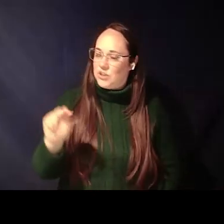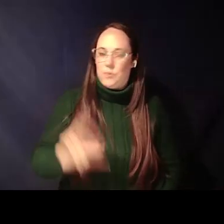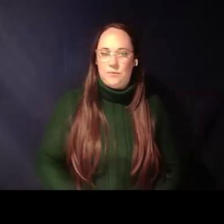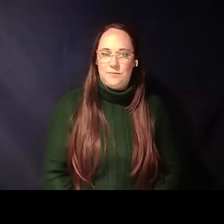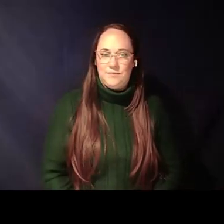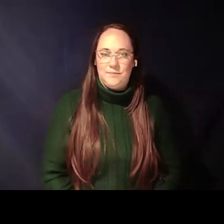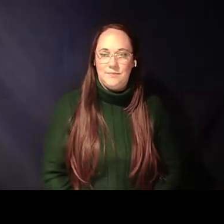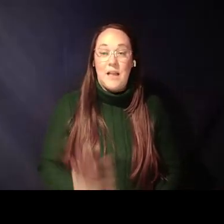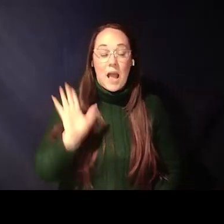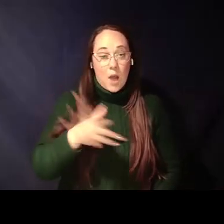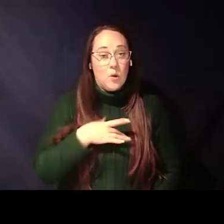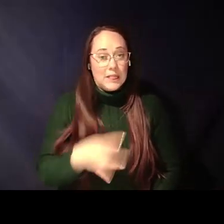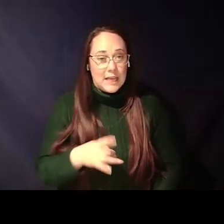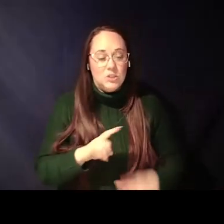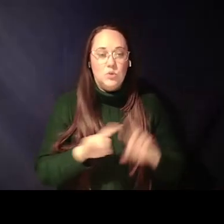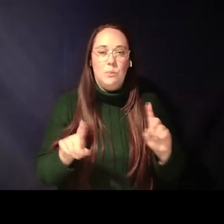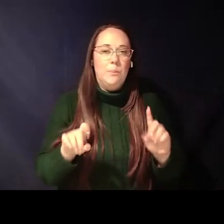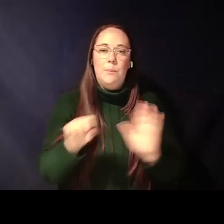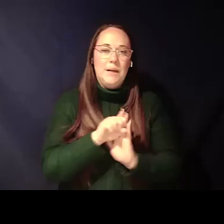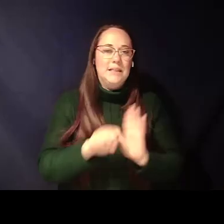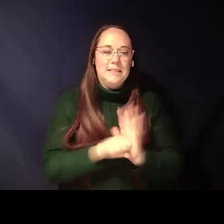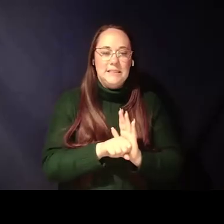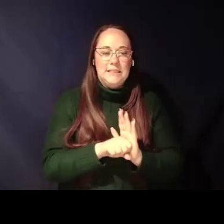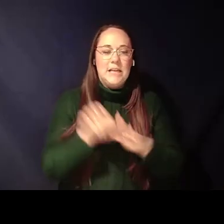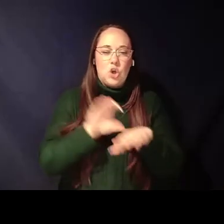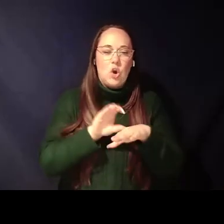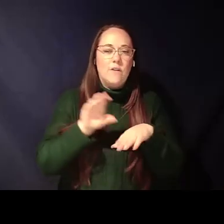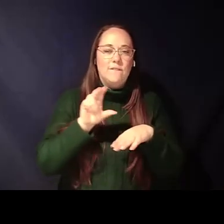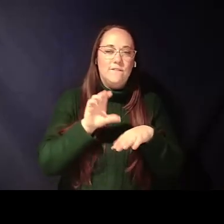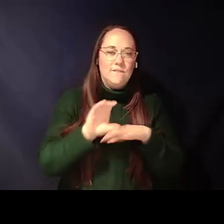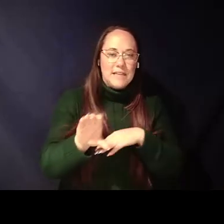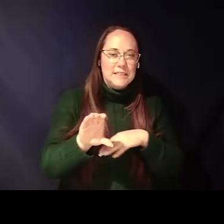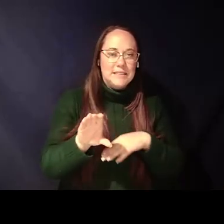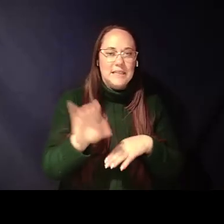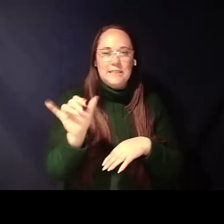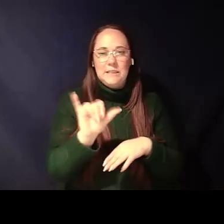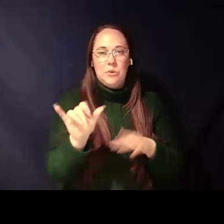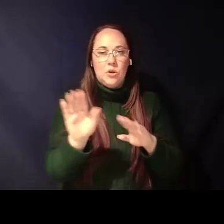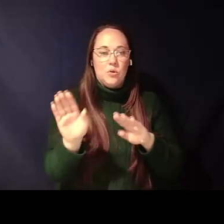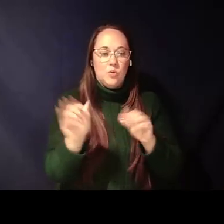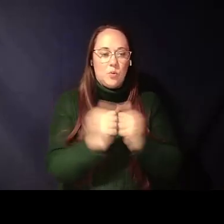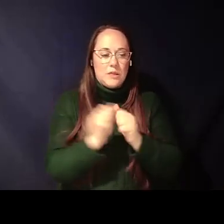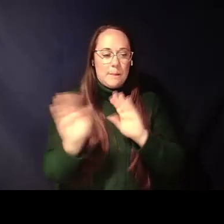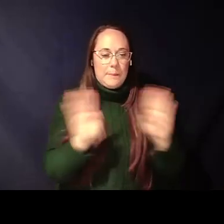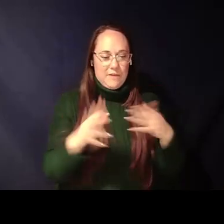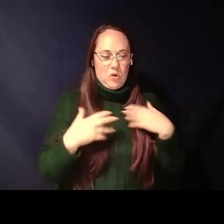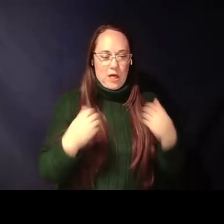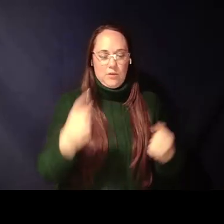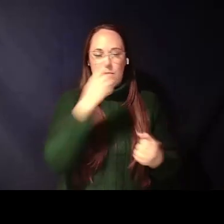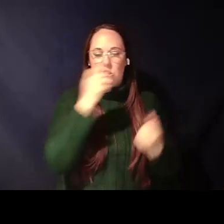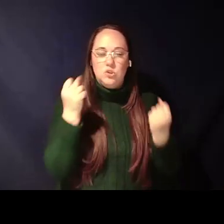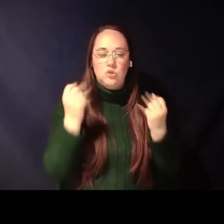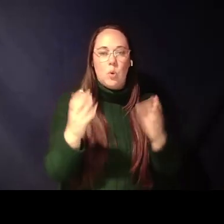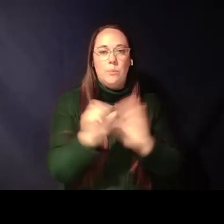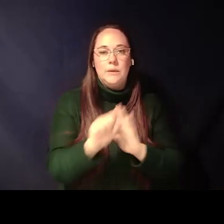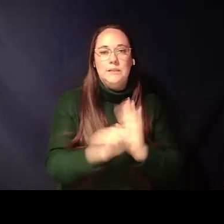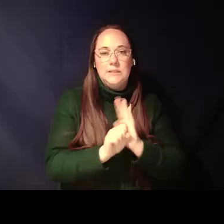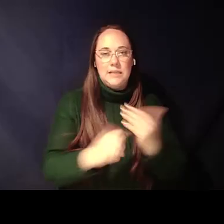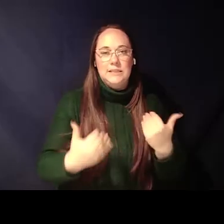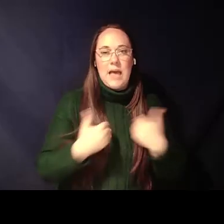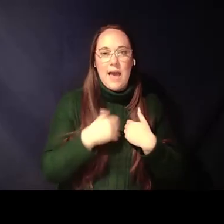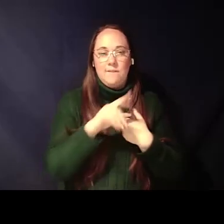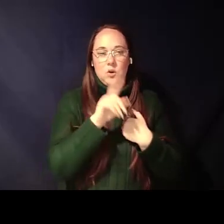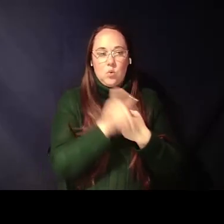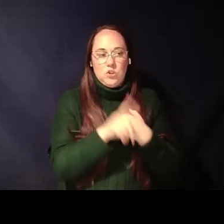That one I would takes like care of it? to, but states are investing again, like similar with behavioral health, because so many states have this question